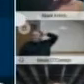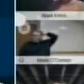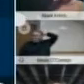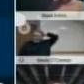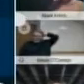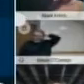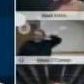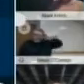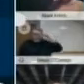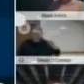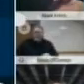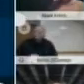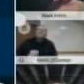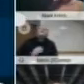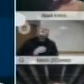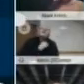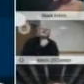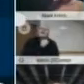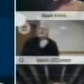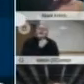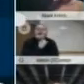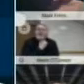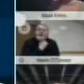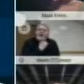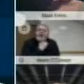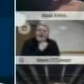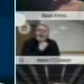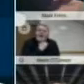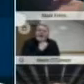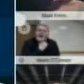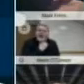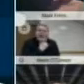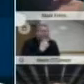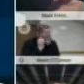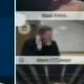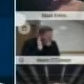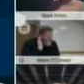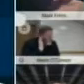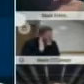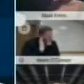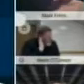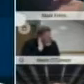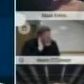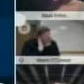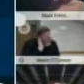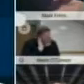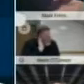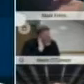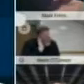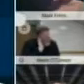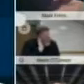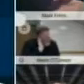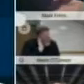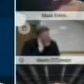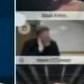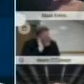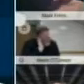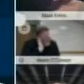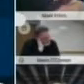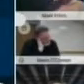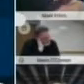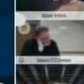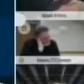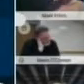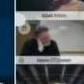Dowling. We reside at 27 Gaston Street, which is directly across from 36 Gaston Street. We are opposed to this